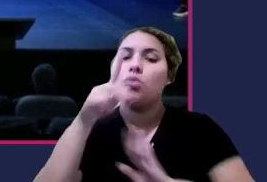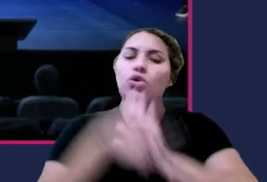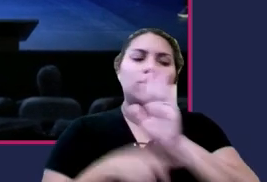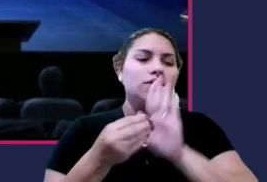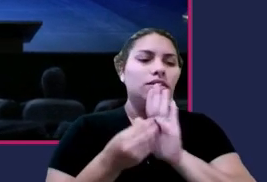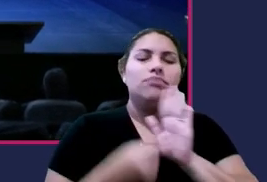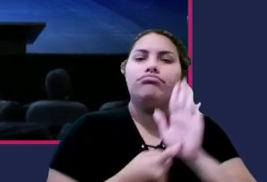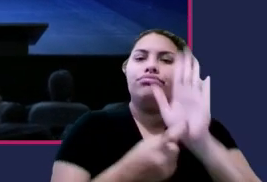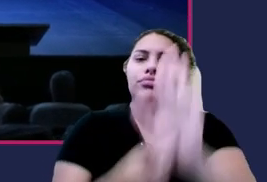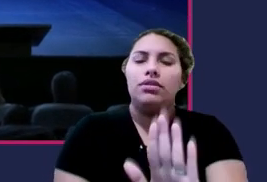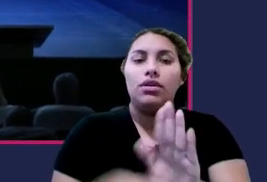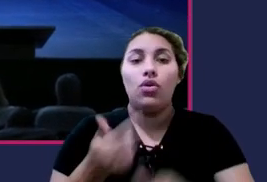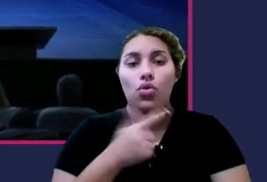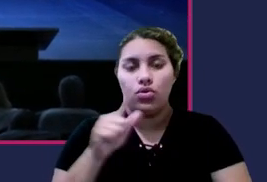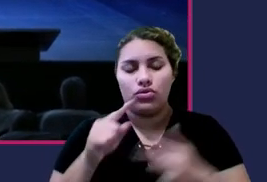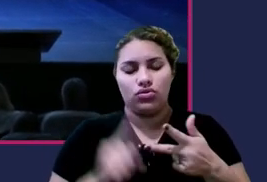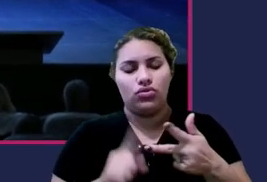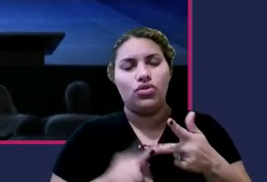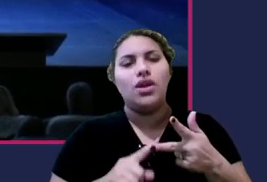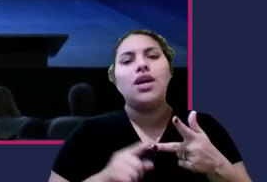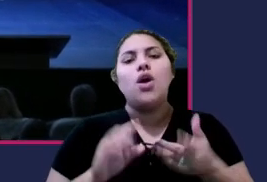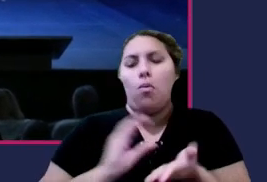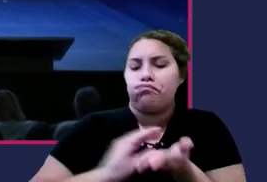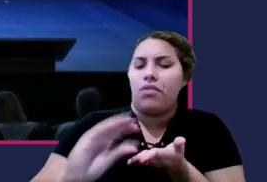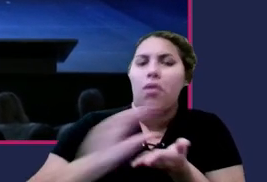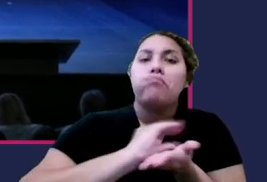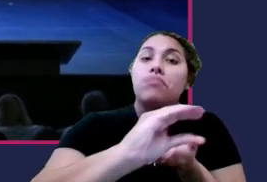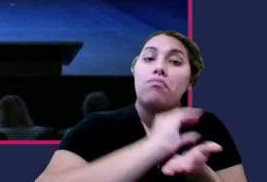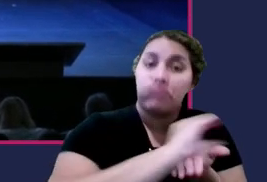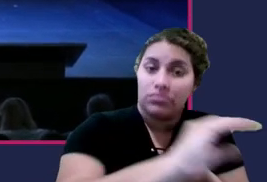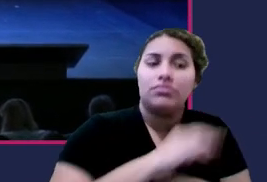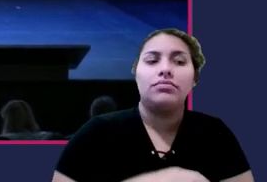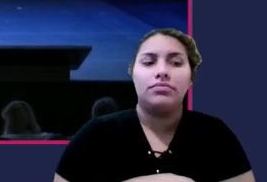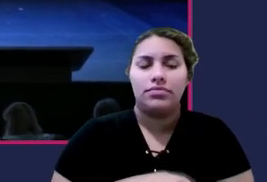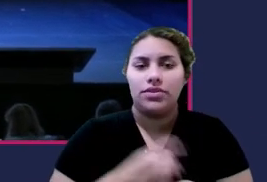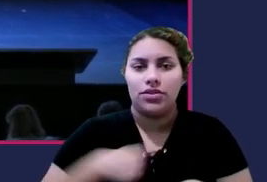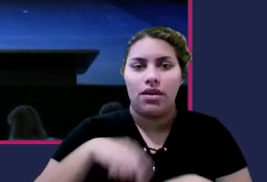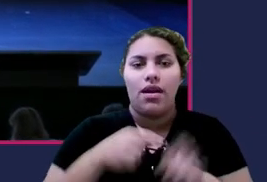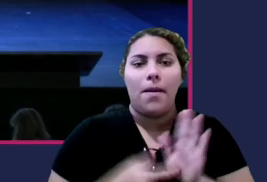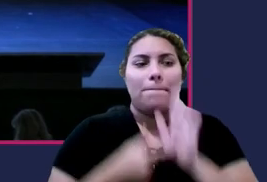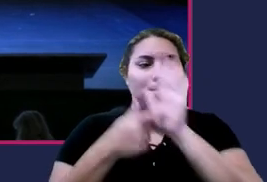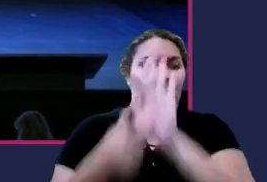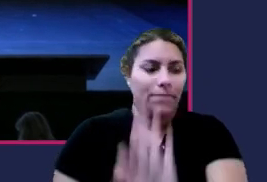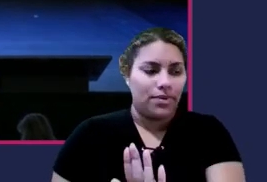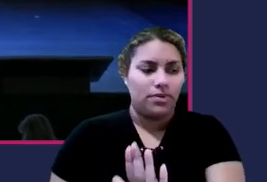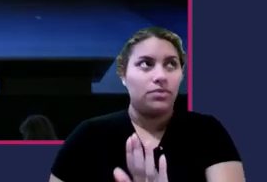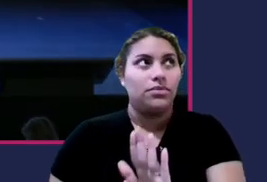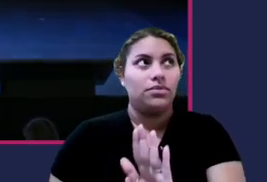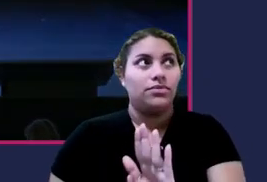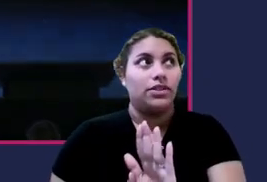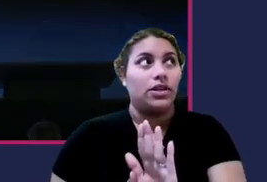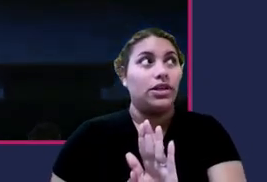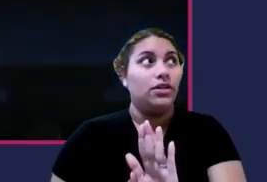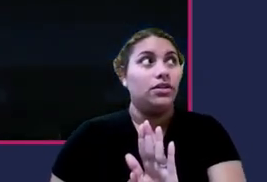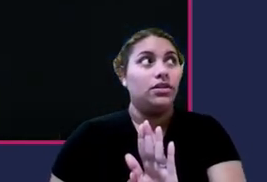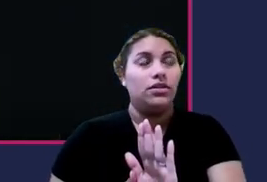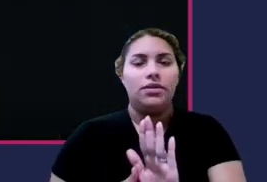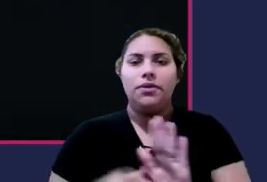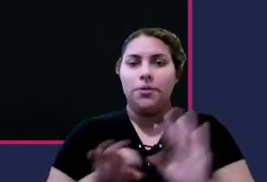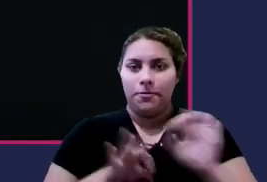another project that we managed to present is resources. We presented